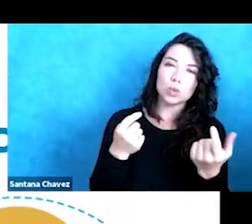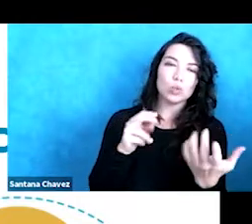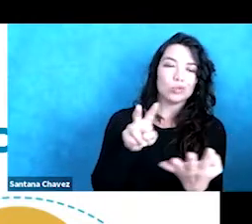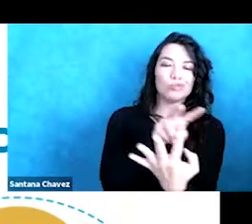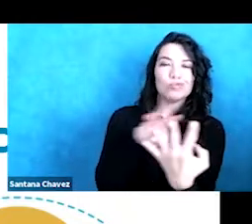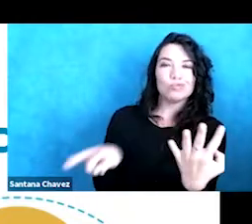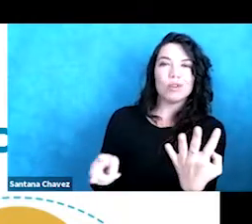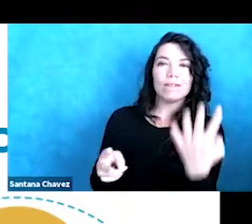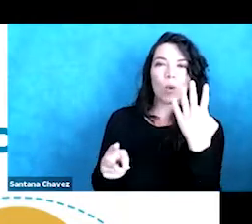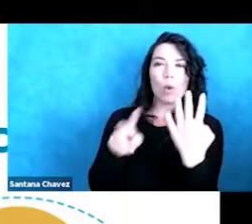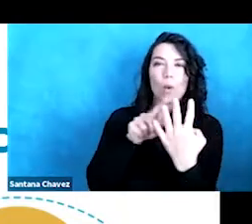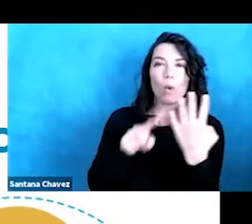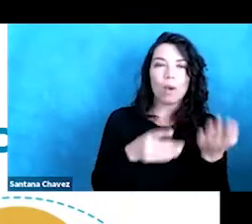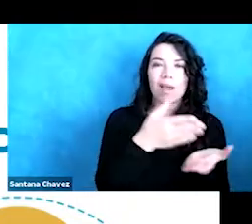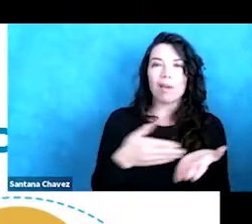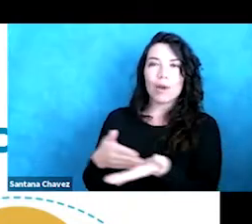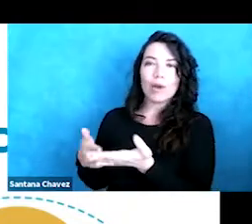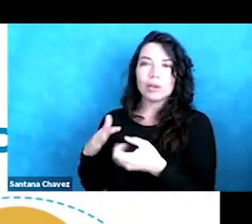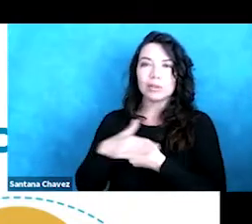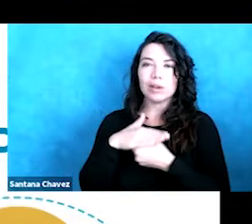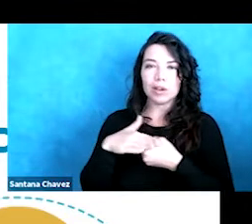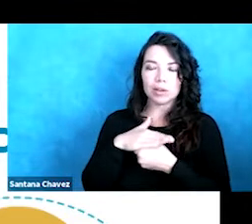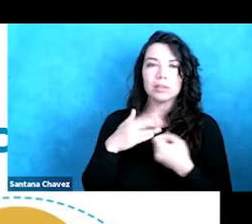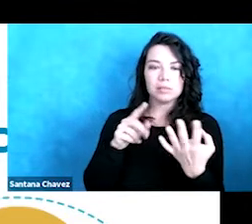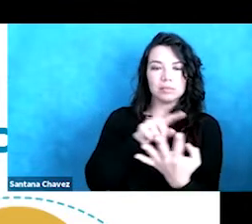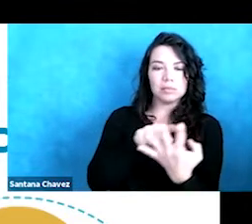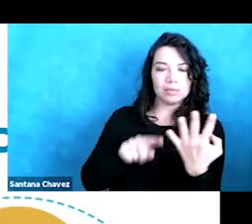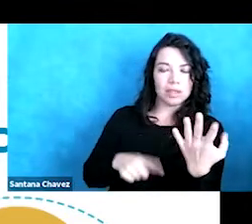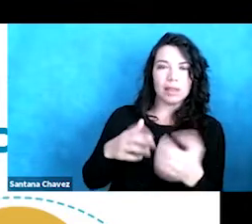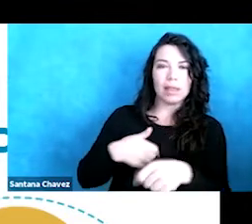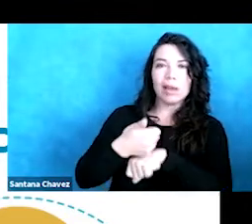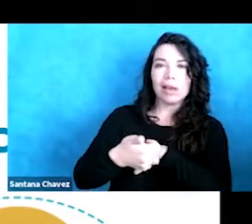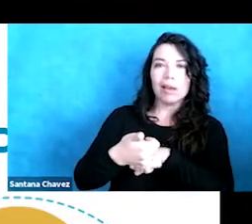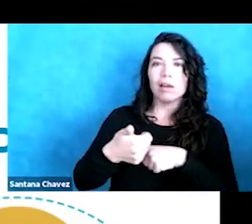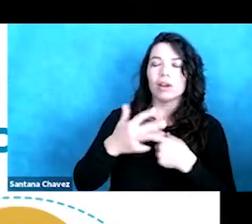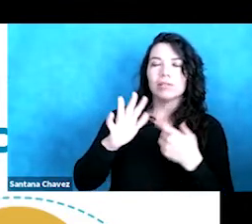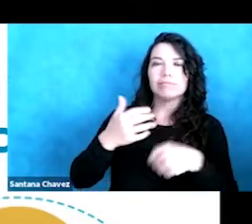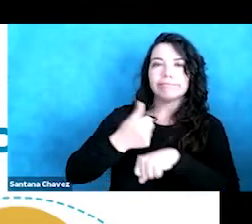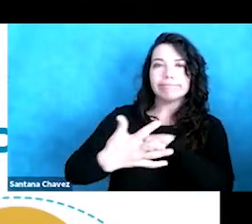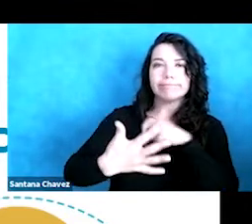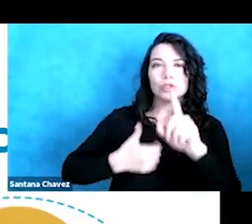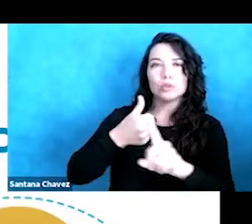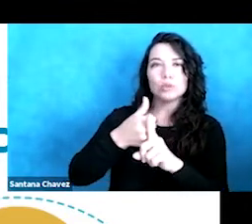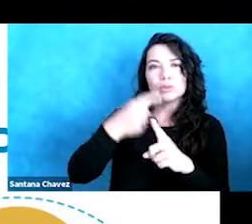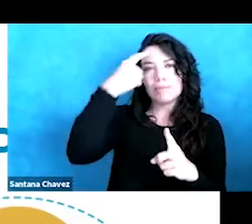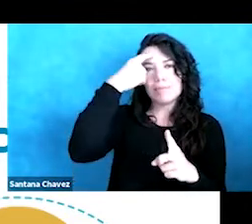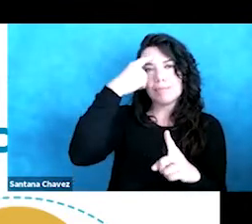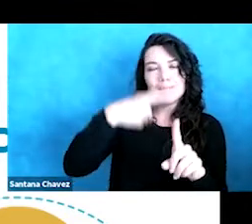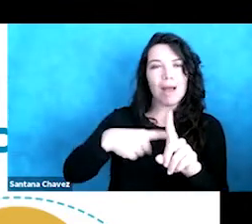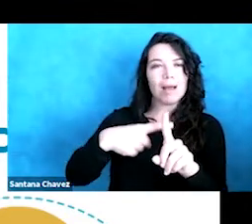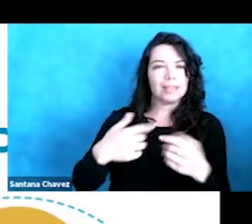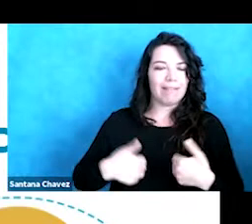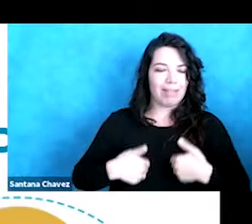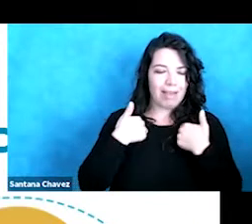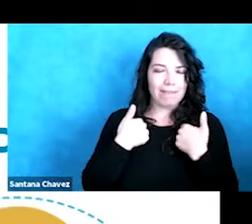to identify the core elements that contribute to positive well-being. So I had mentioned when we looked at the definition slide that